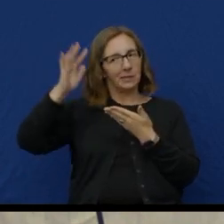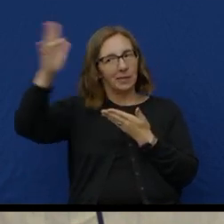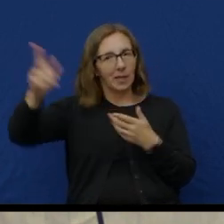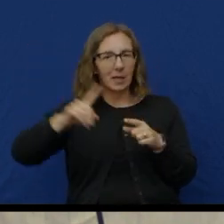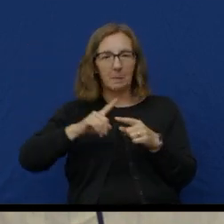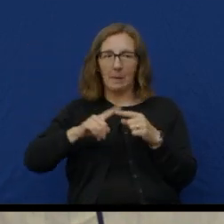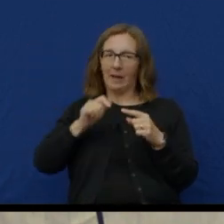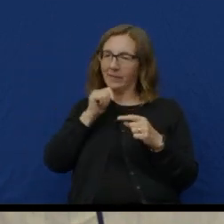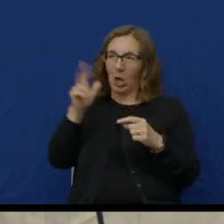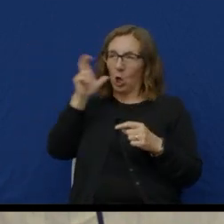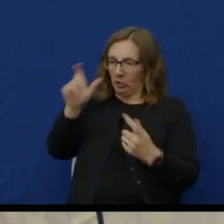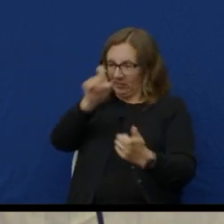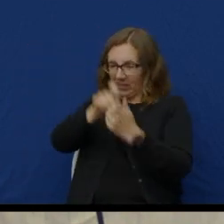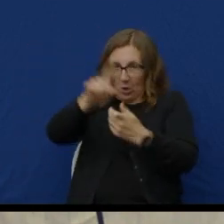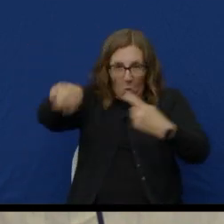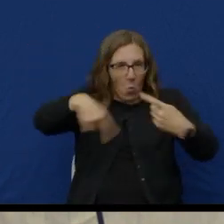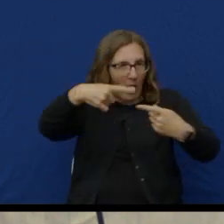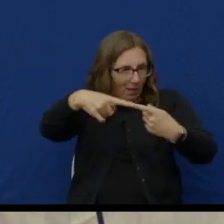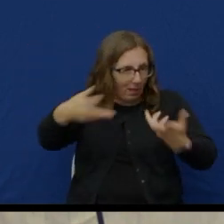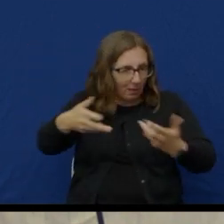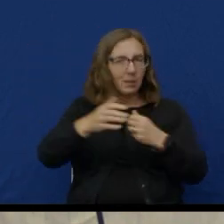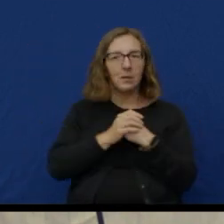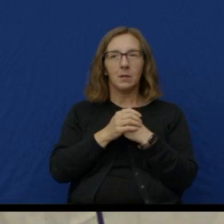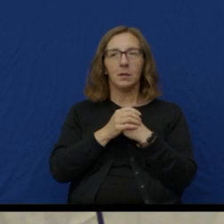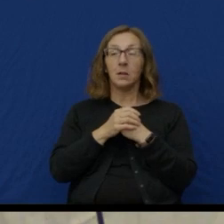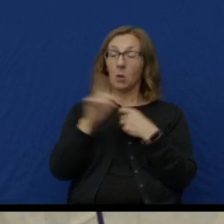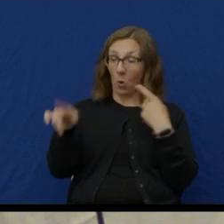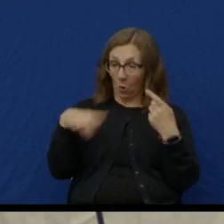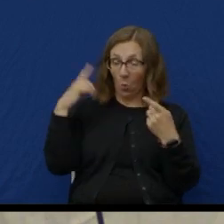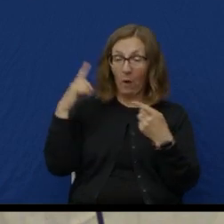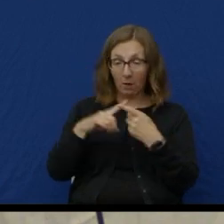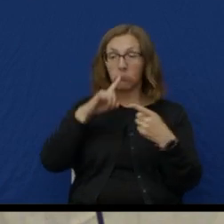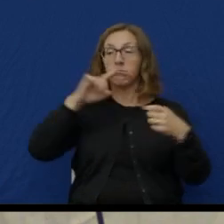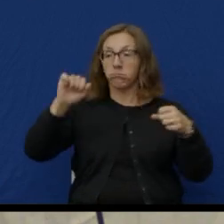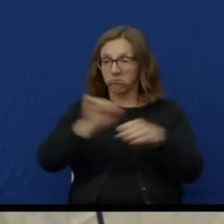yet. And I think that once we get to a point where they're getting serious